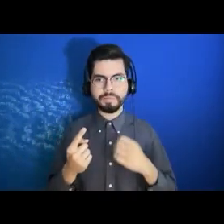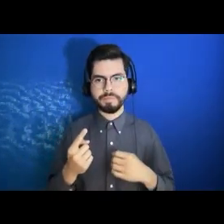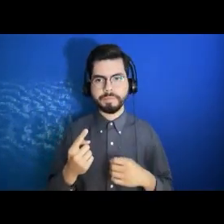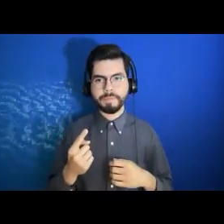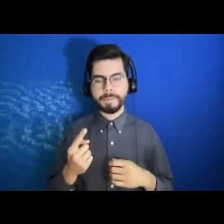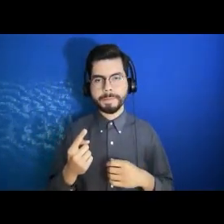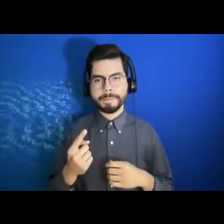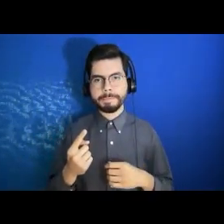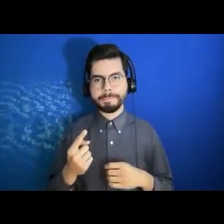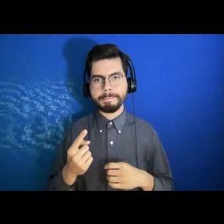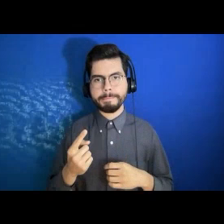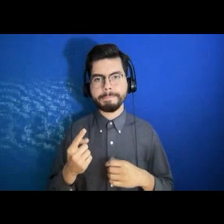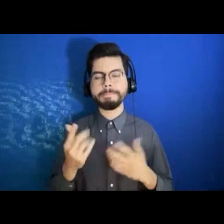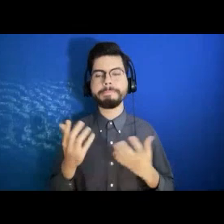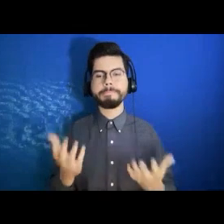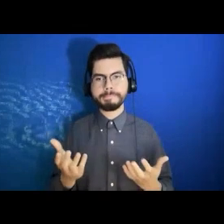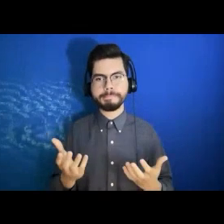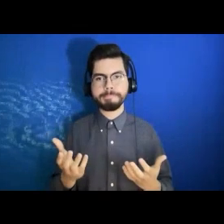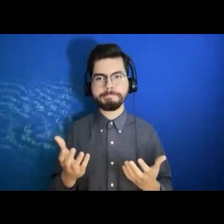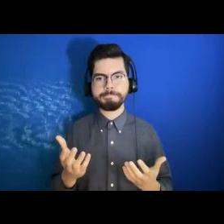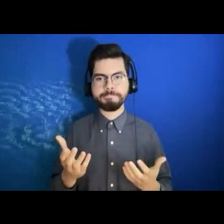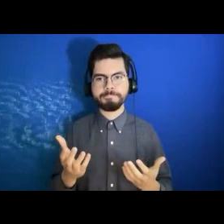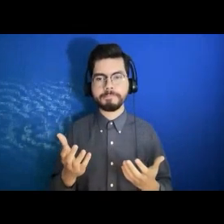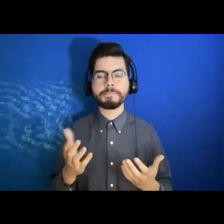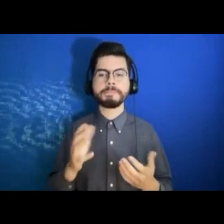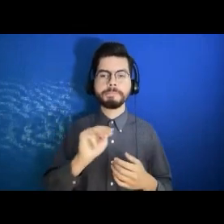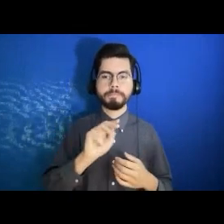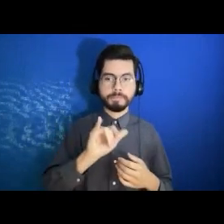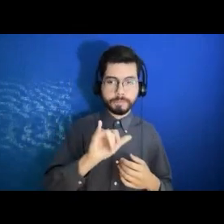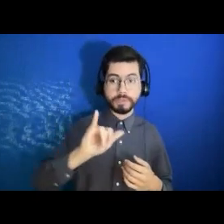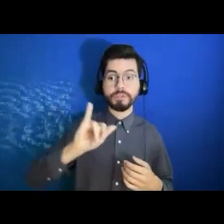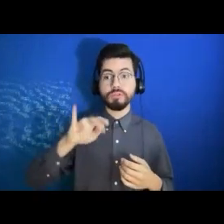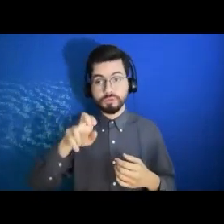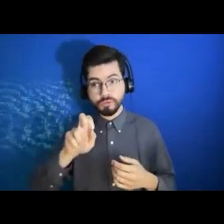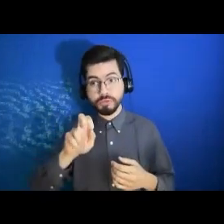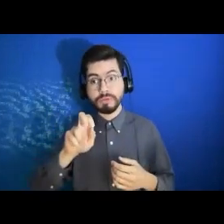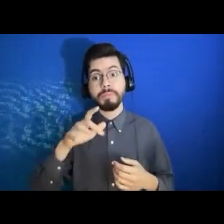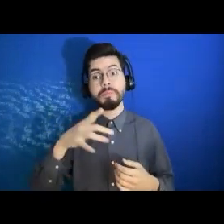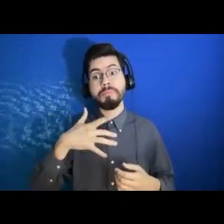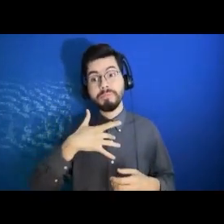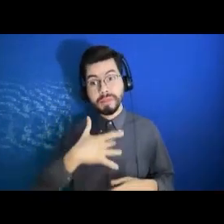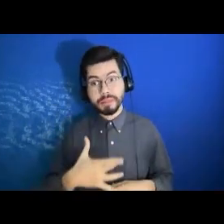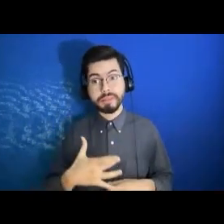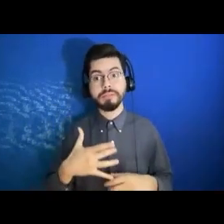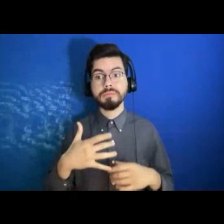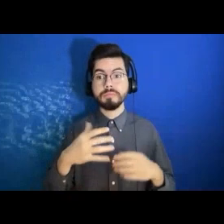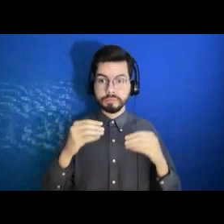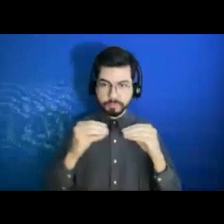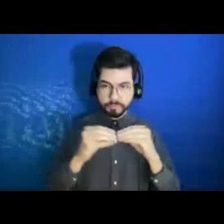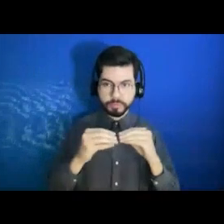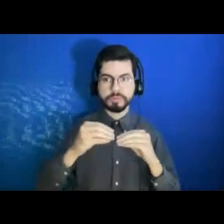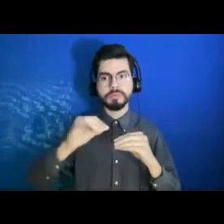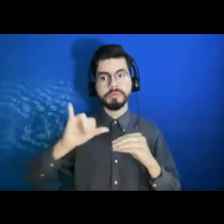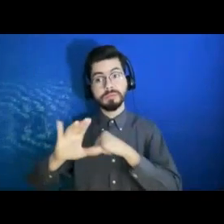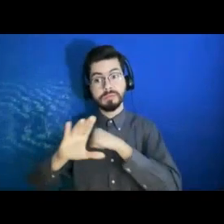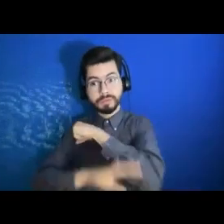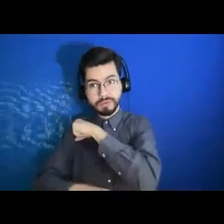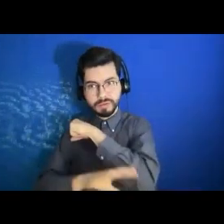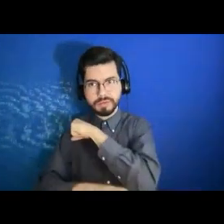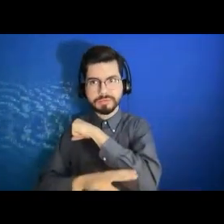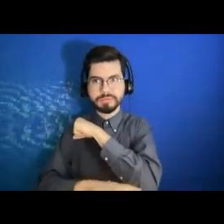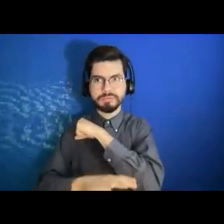recorded. So even though May and June tend to have a little bit more, and then also the fall, I don't know if it's